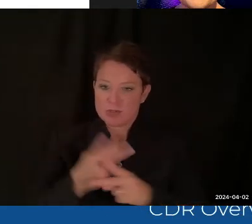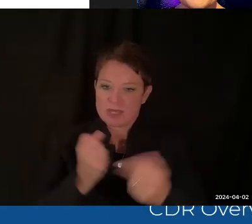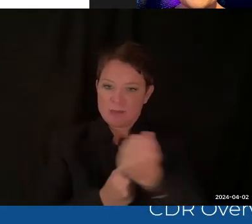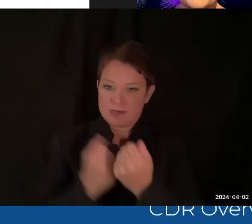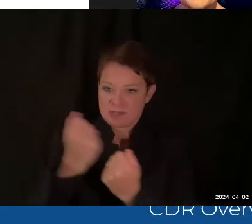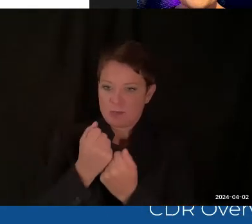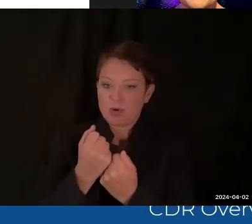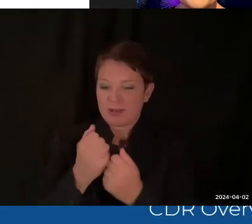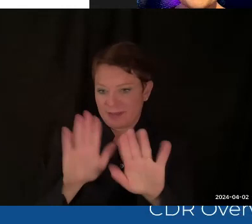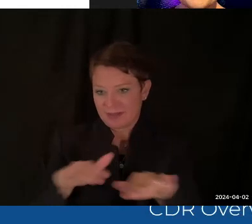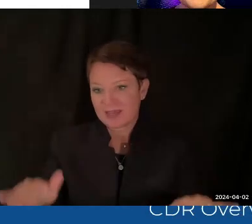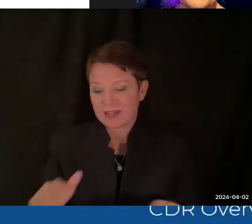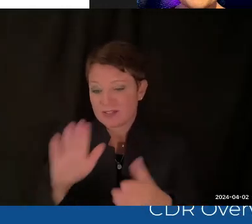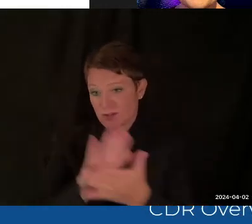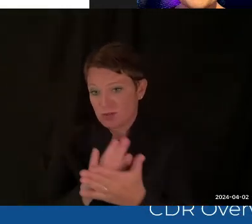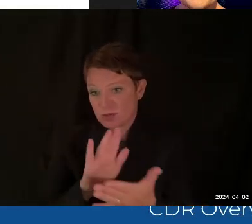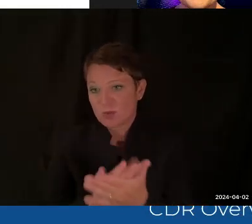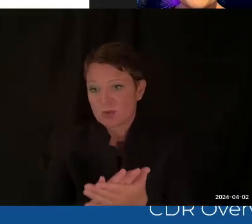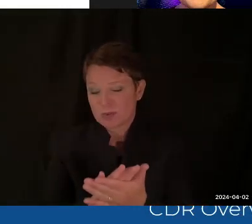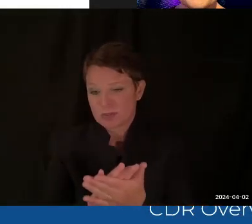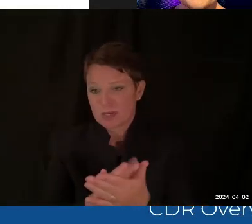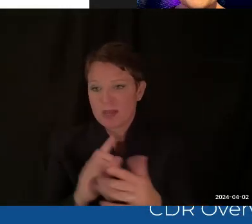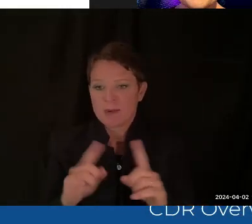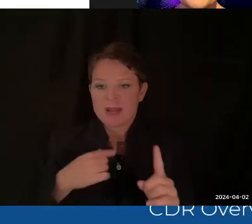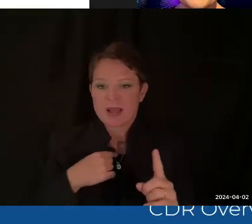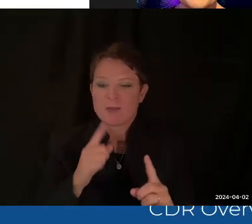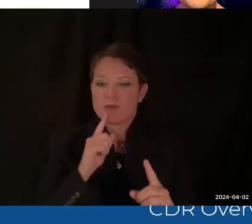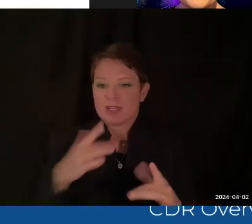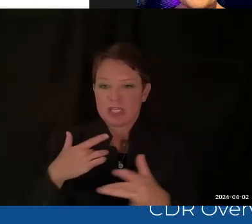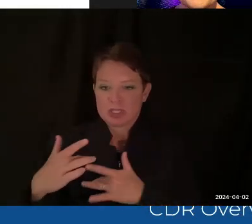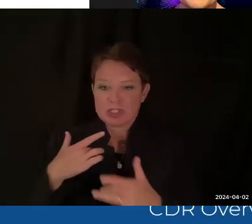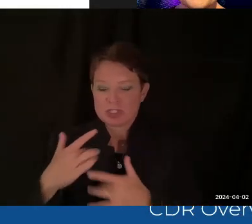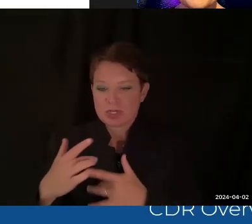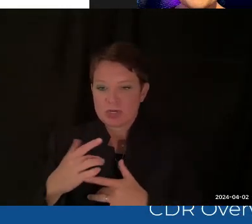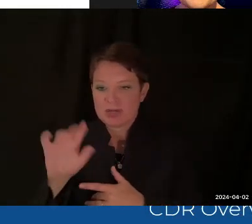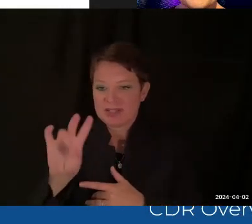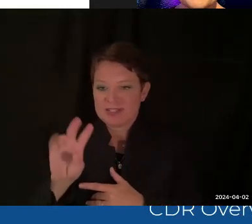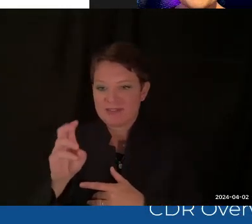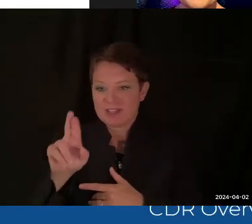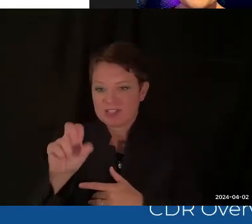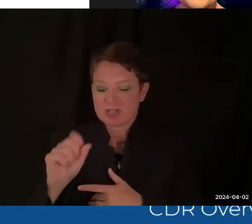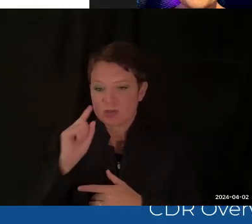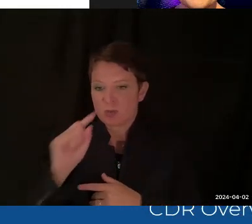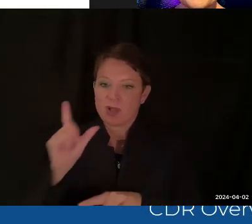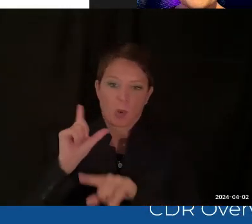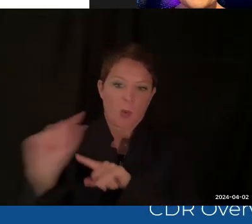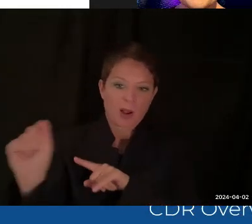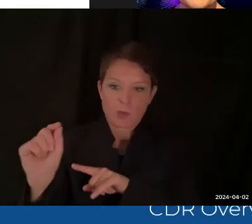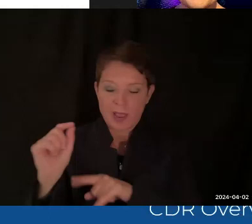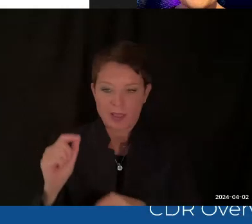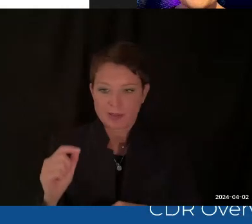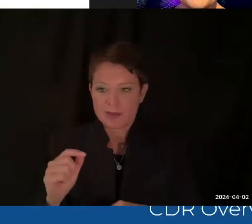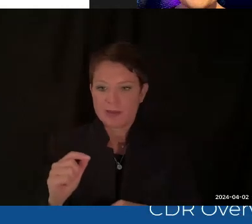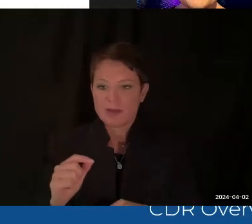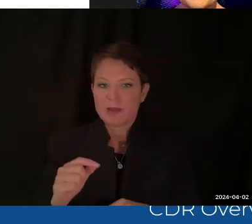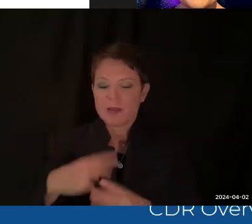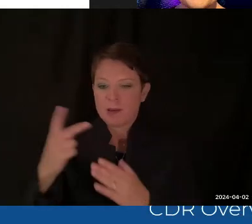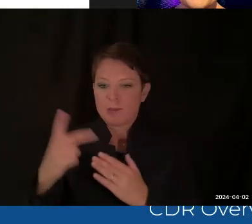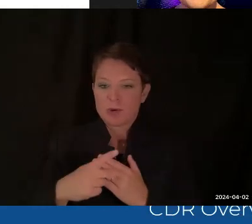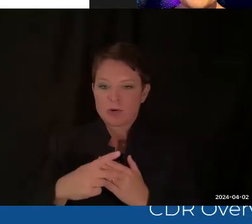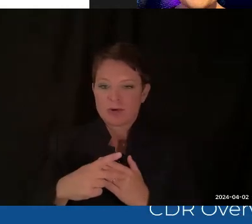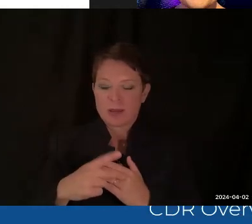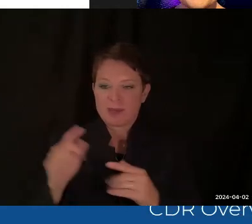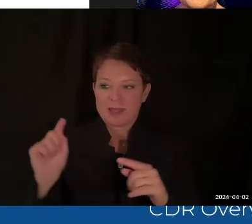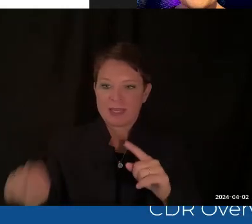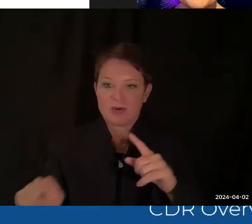and supporting our kids and our schools. But I'm just really concerned that 76ers are going to walk away, because doing a little bit of programming here and